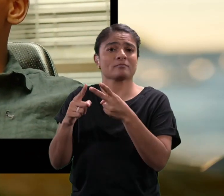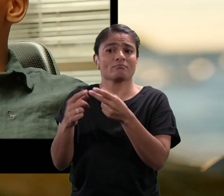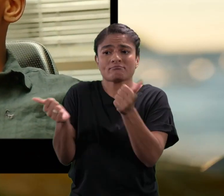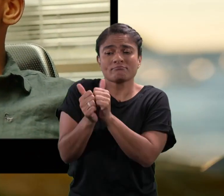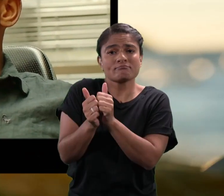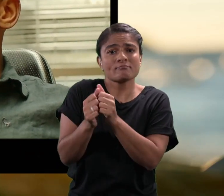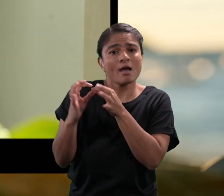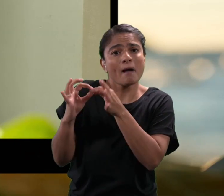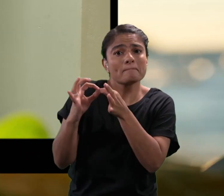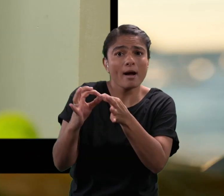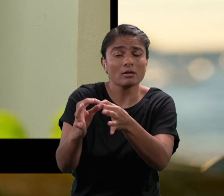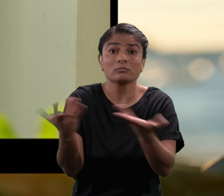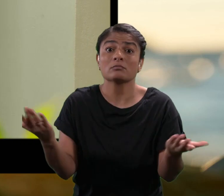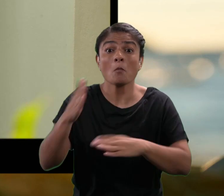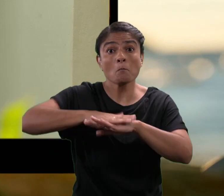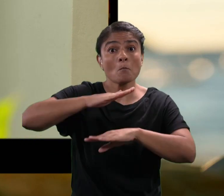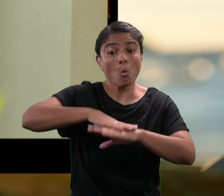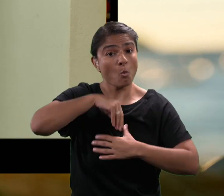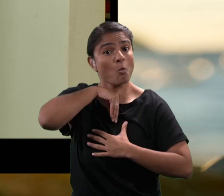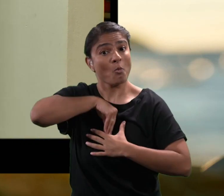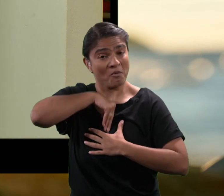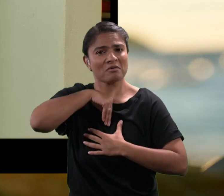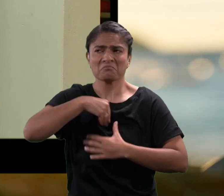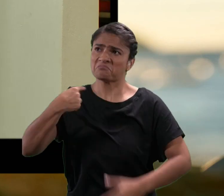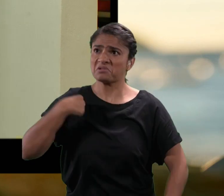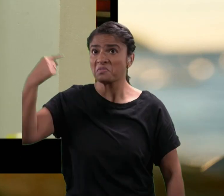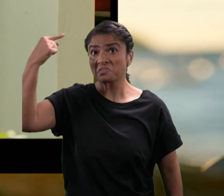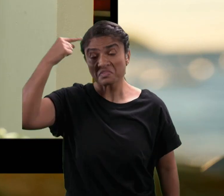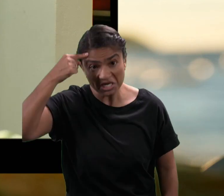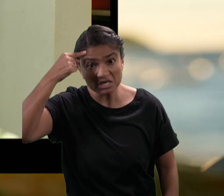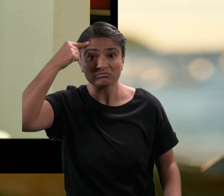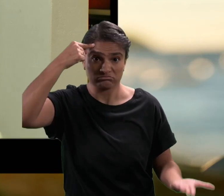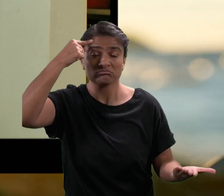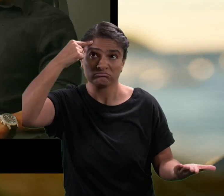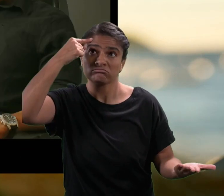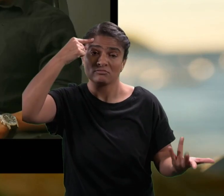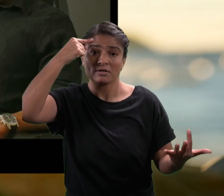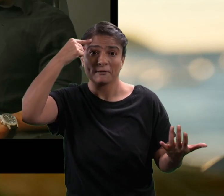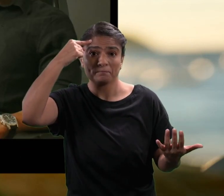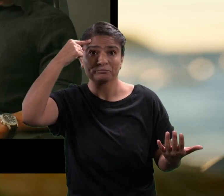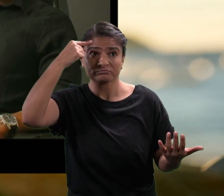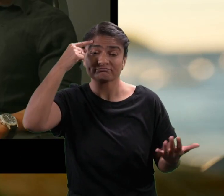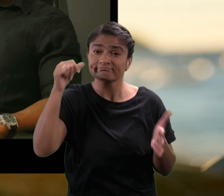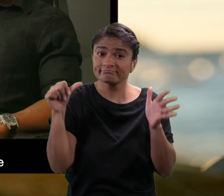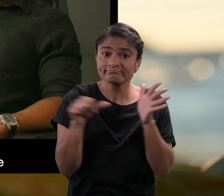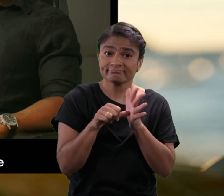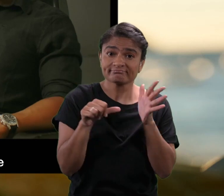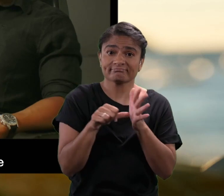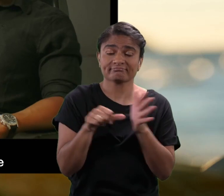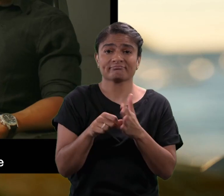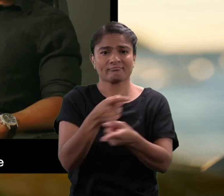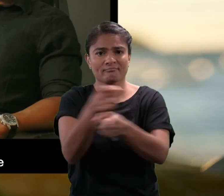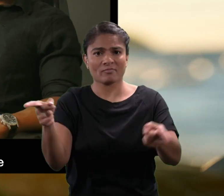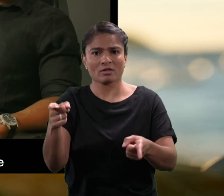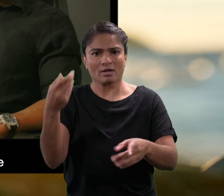lover and a companion. But what's even more, I think, critical is the